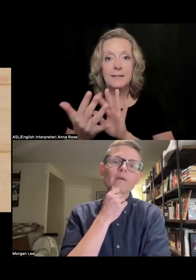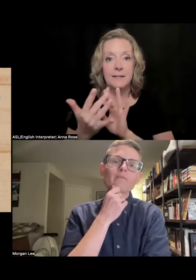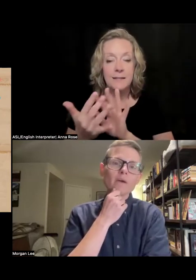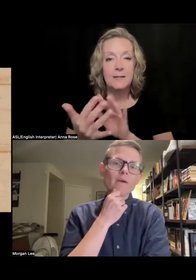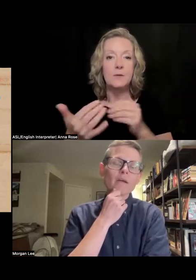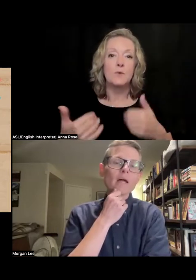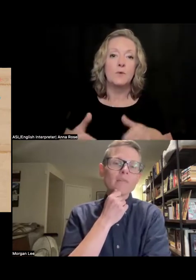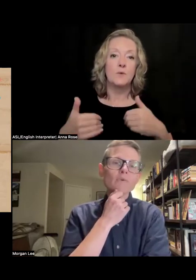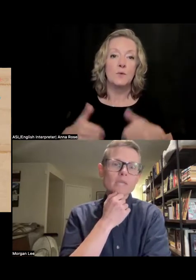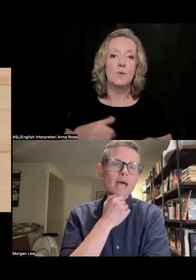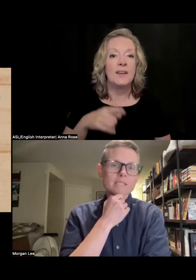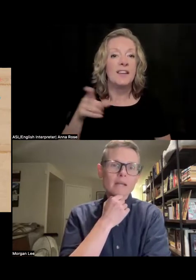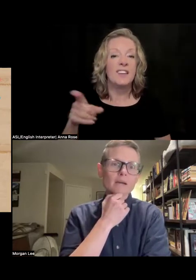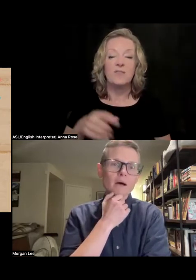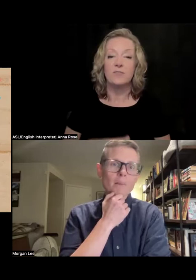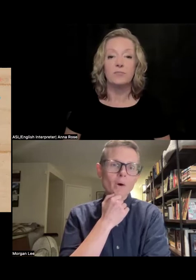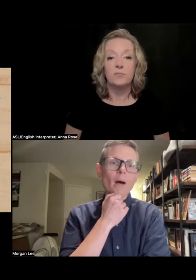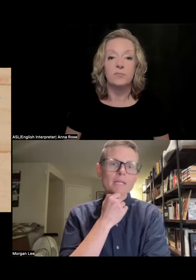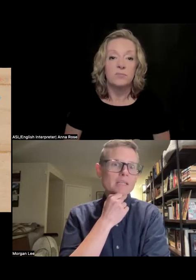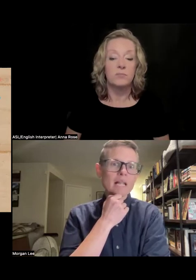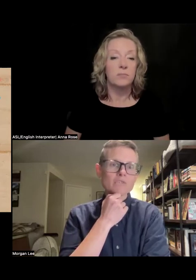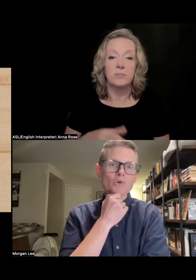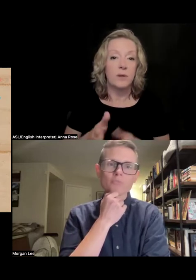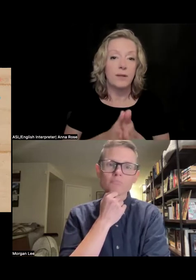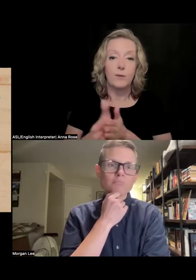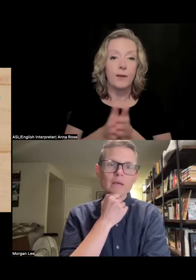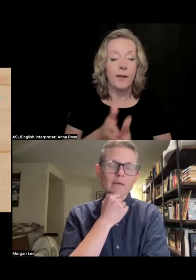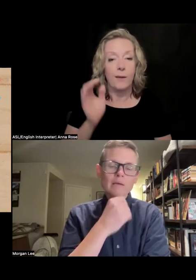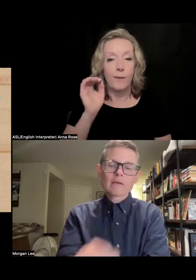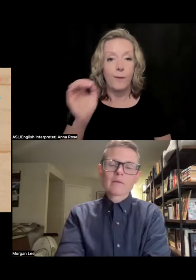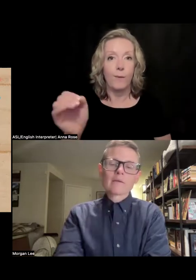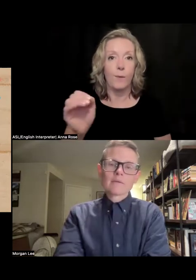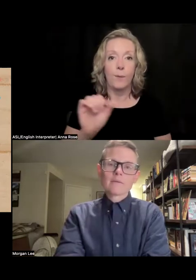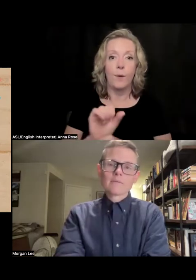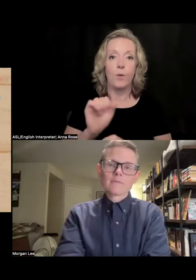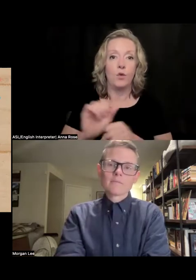very, very unenthusiastic about coming to the classroom.